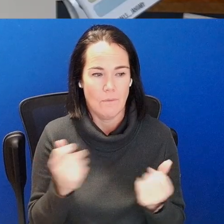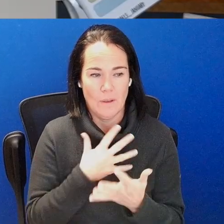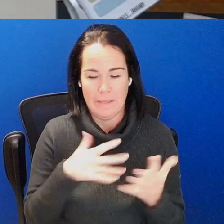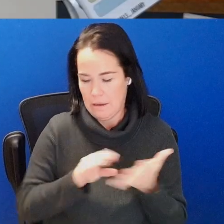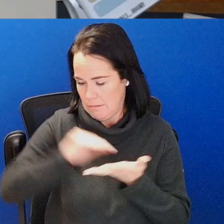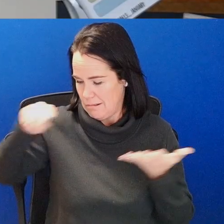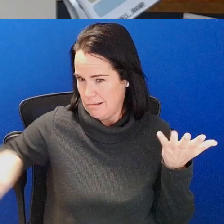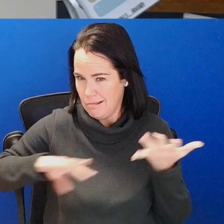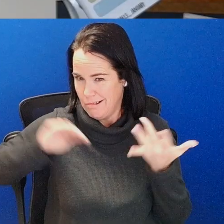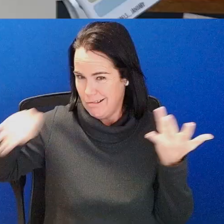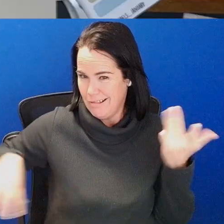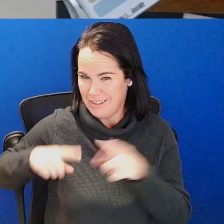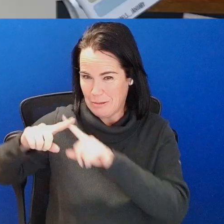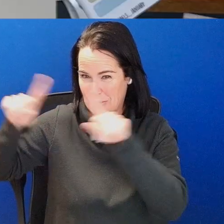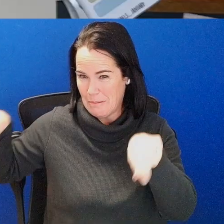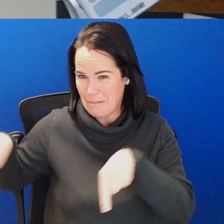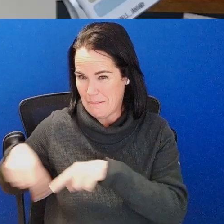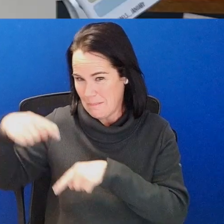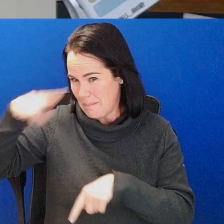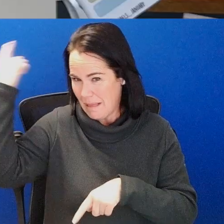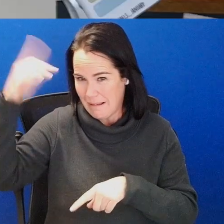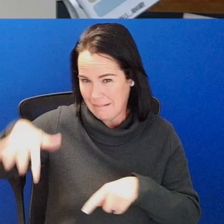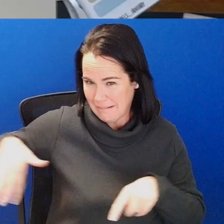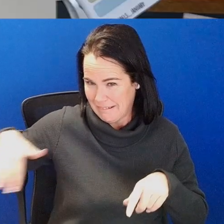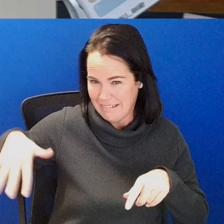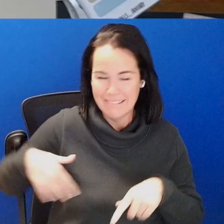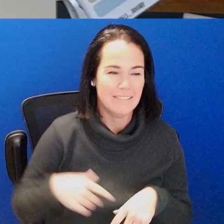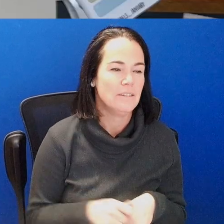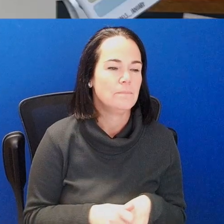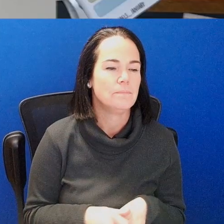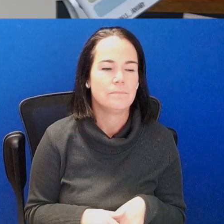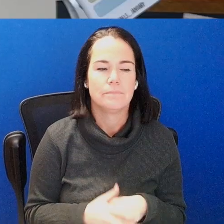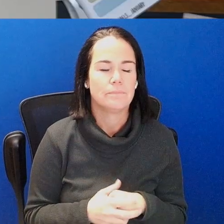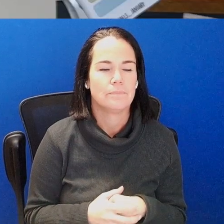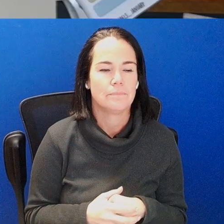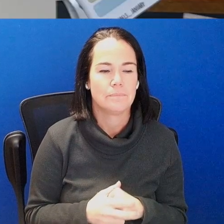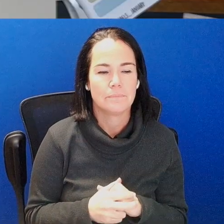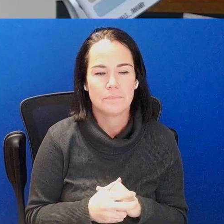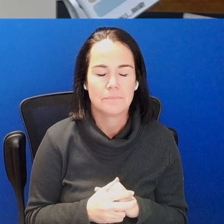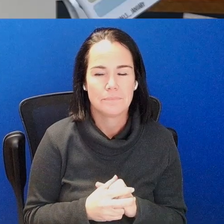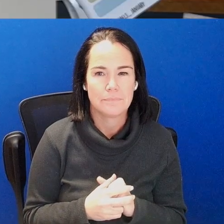hole. I am opening up